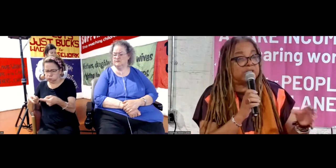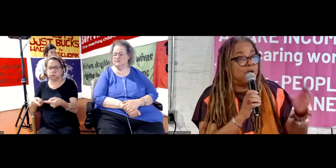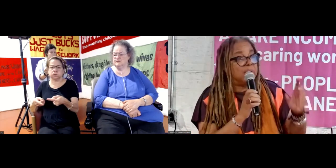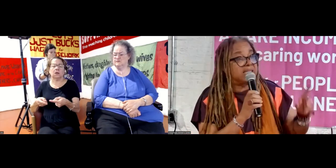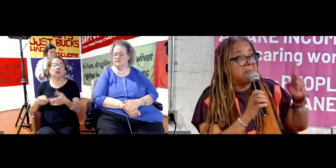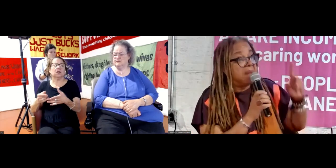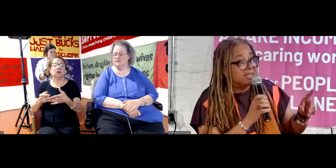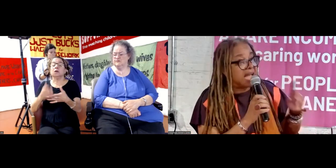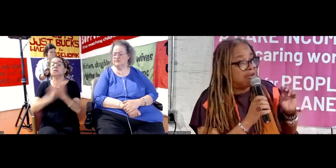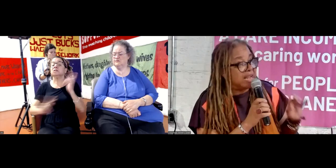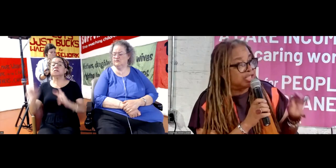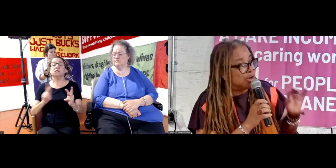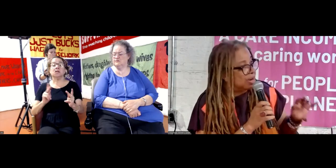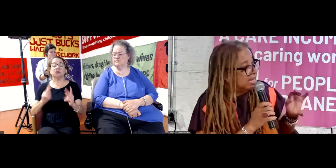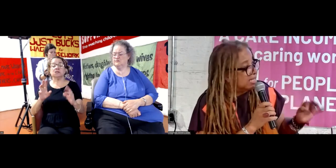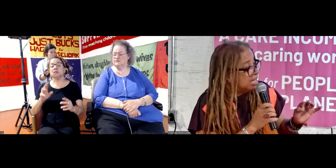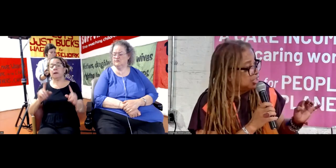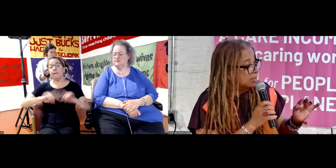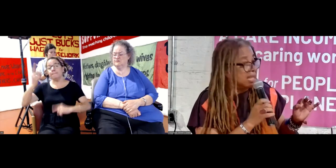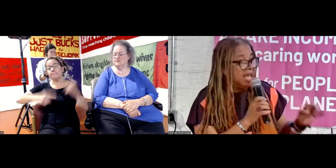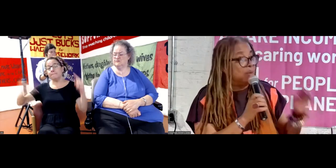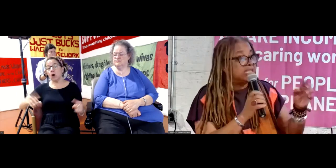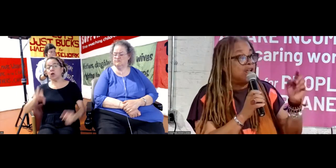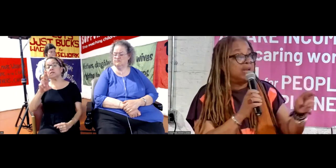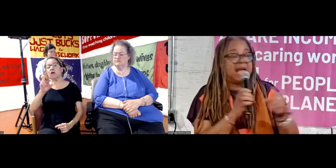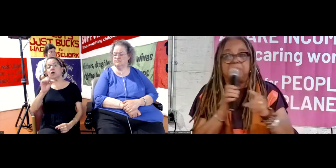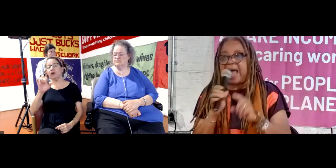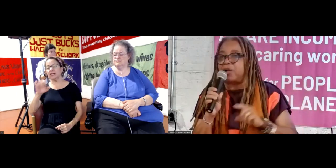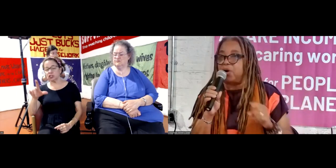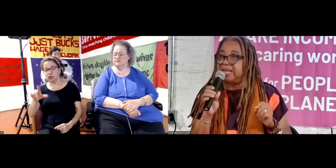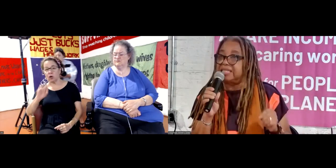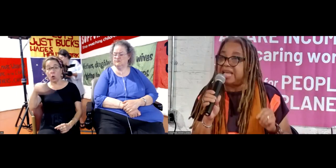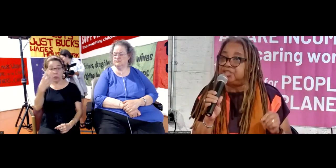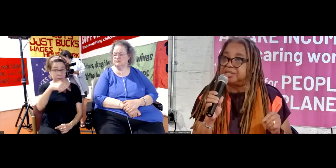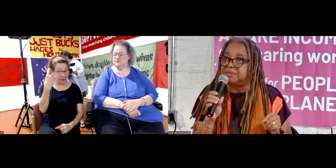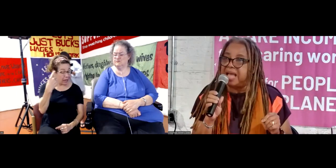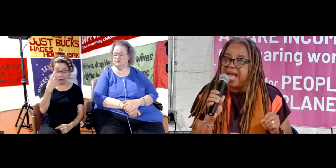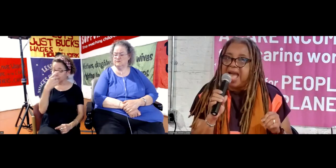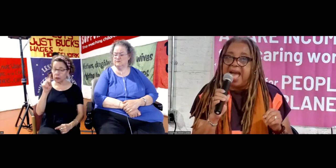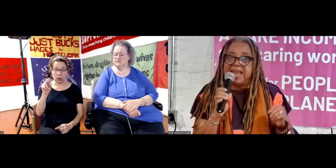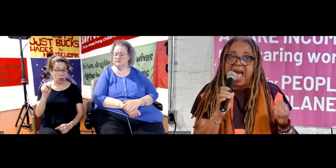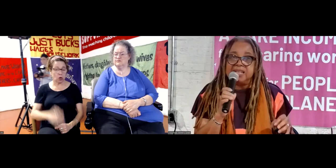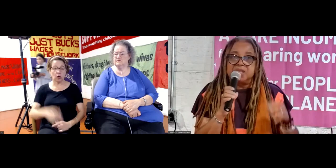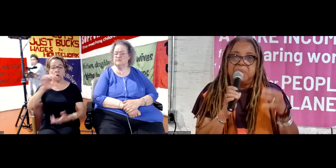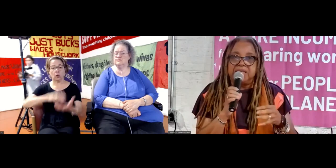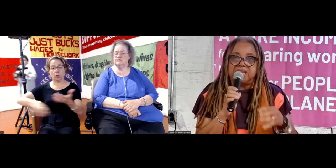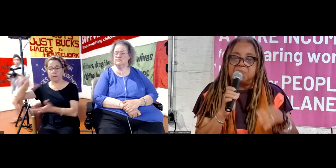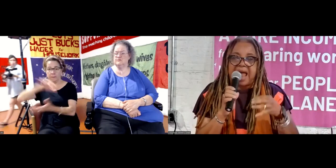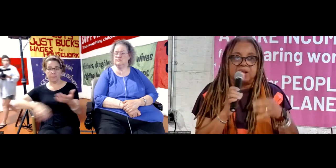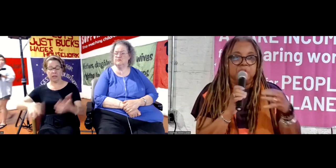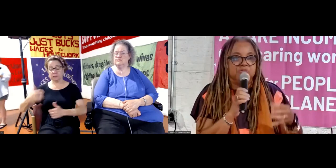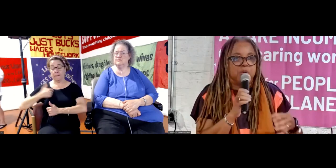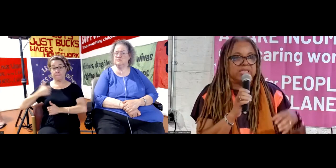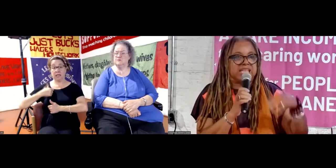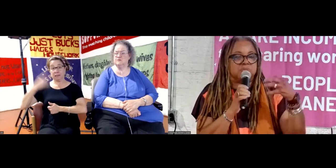SNCC was always a multiracial organization. It wasn't only a Black organization. And as the militant